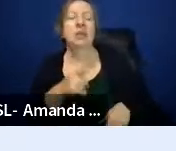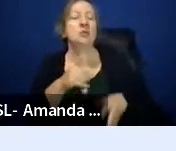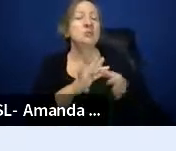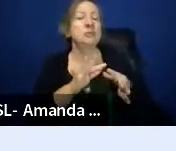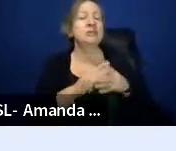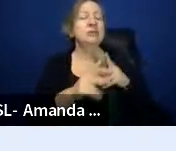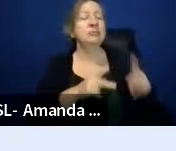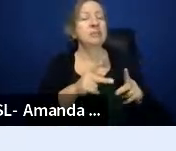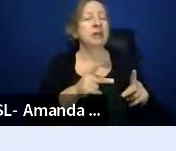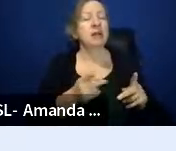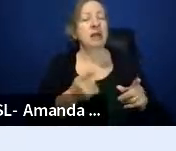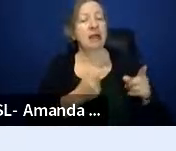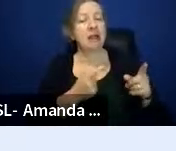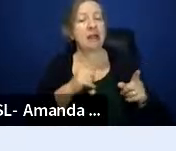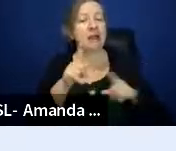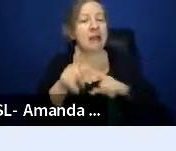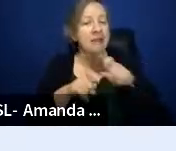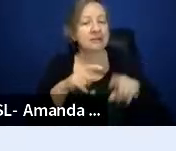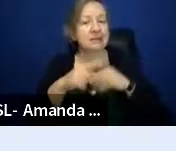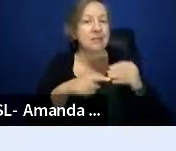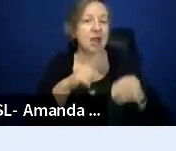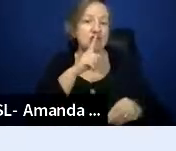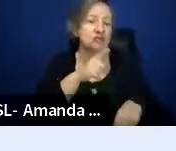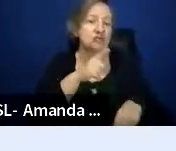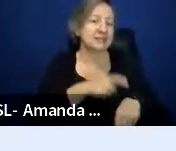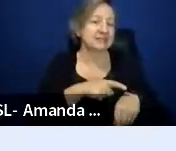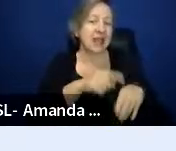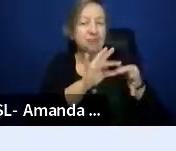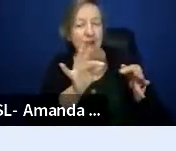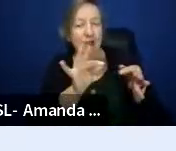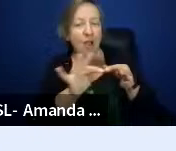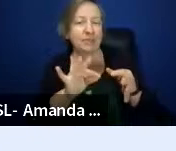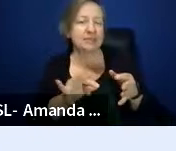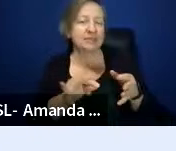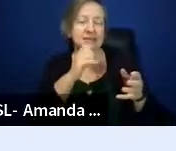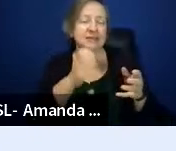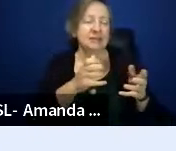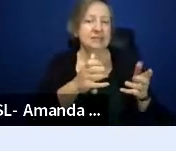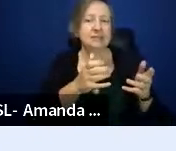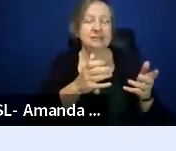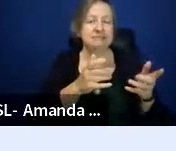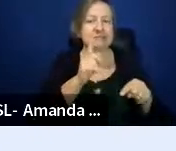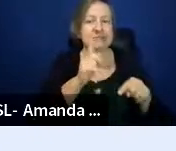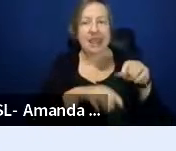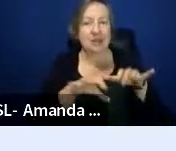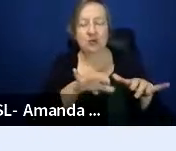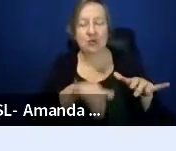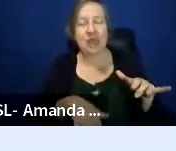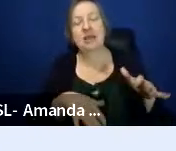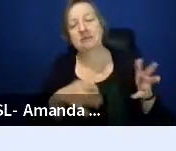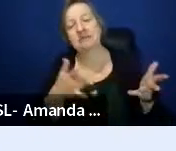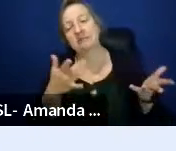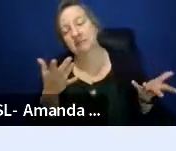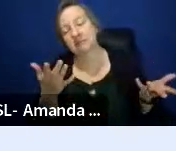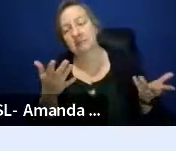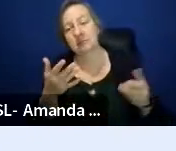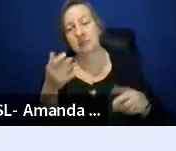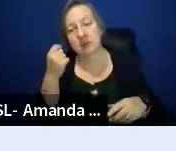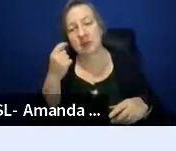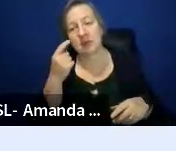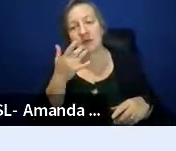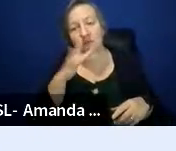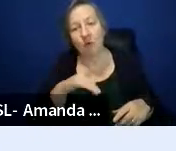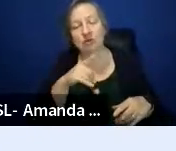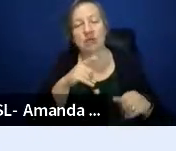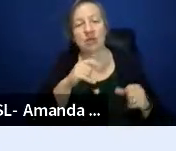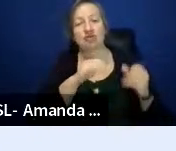asking about real-time comments, and that's just not feasible, which makes sense on your part. But fortunately, we've sort of addressed that